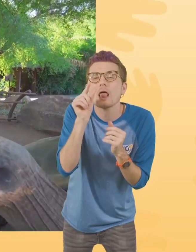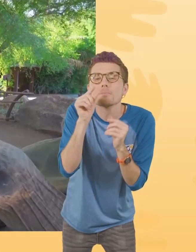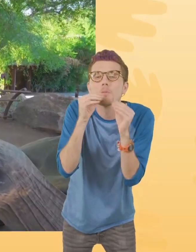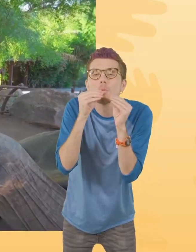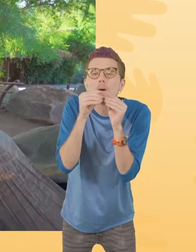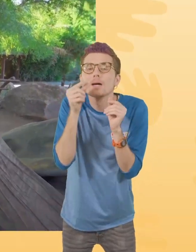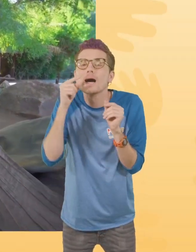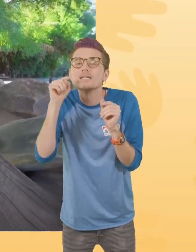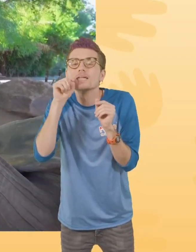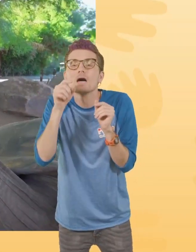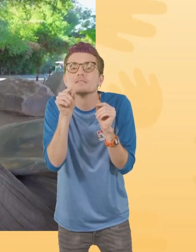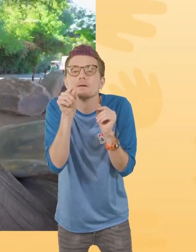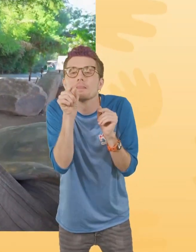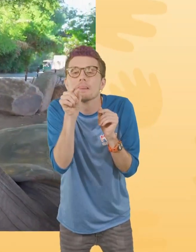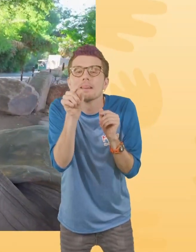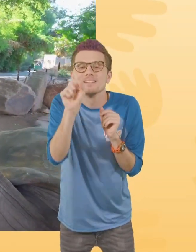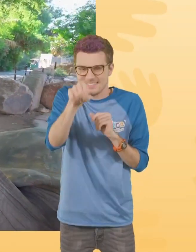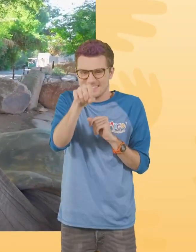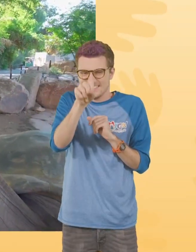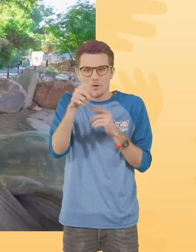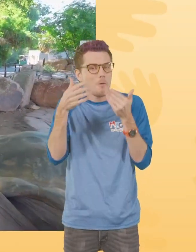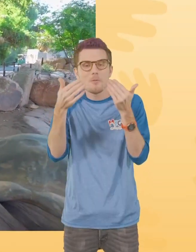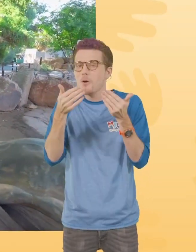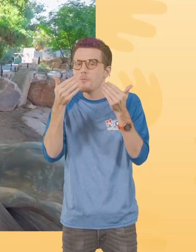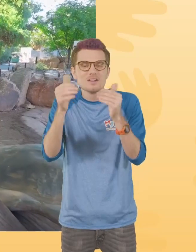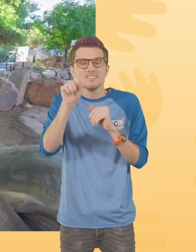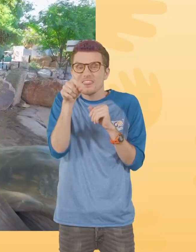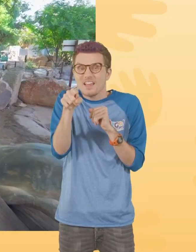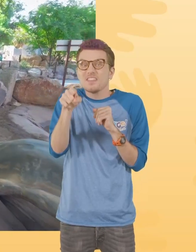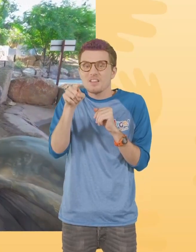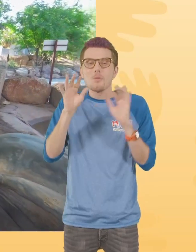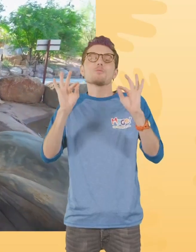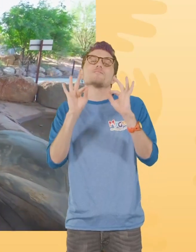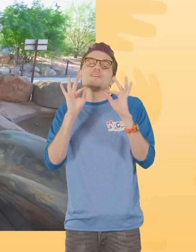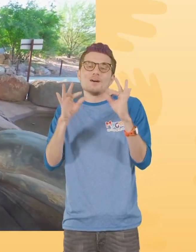okay, would you like a little bit more? Yeah, okay, here you go.